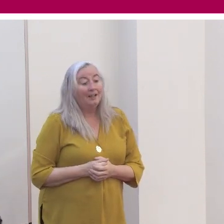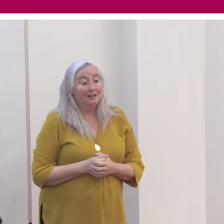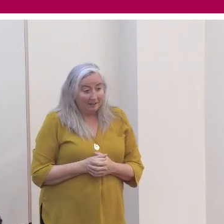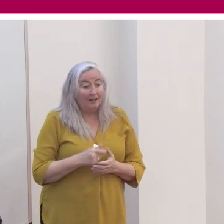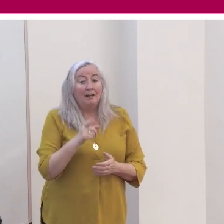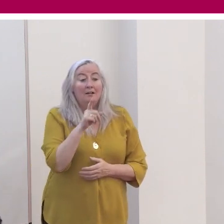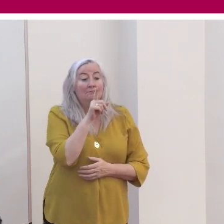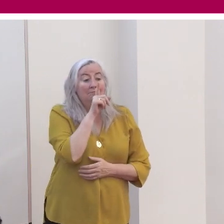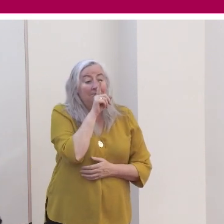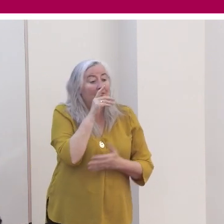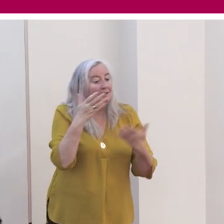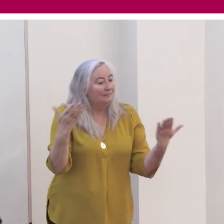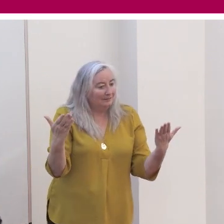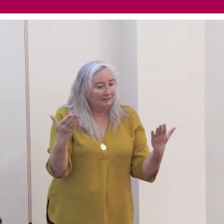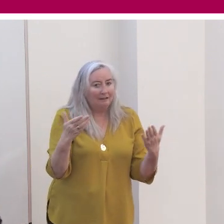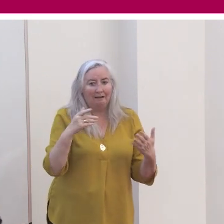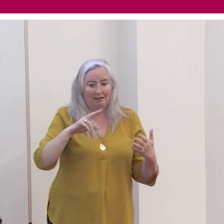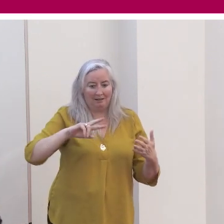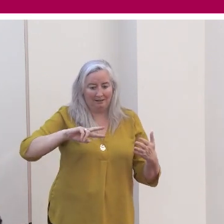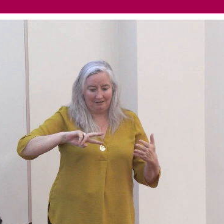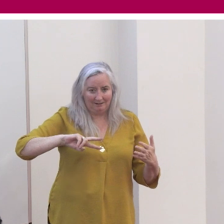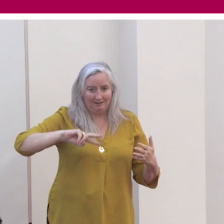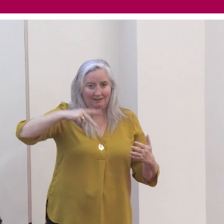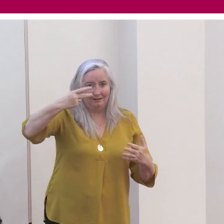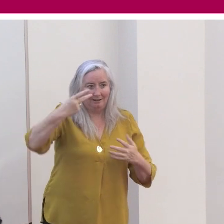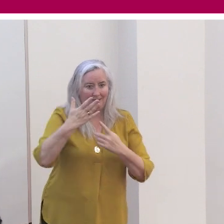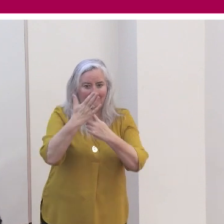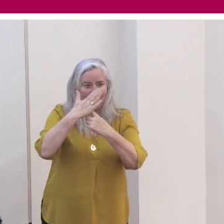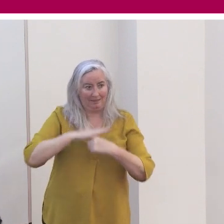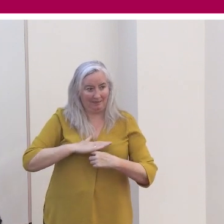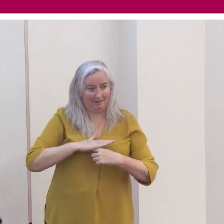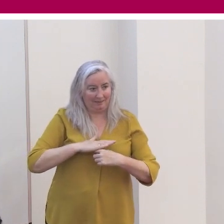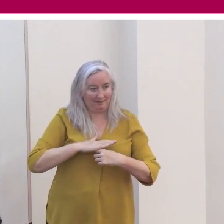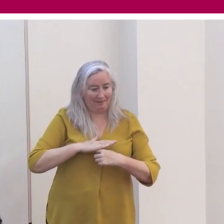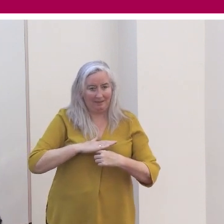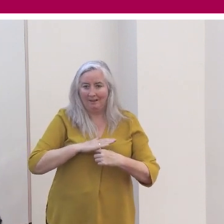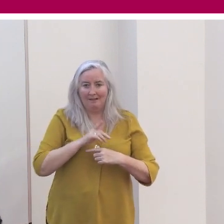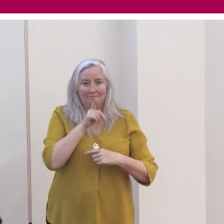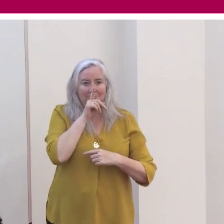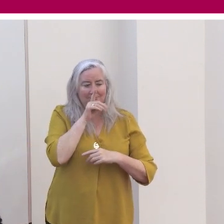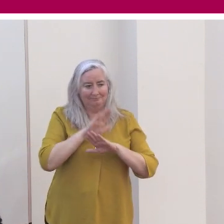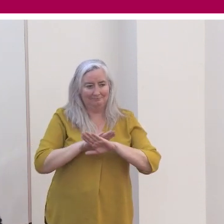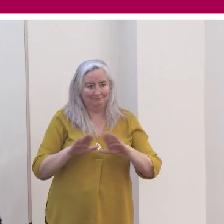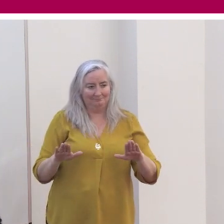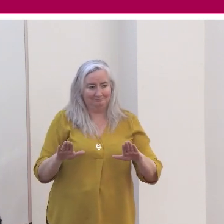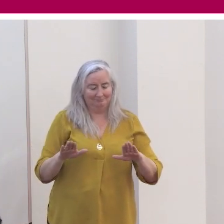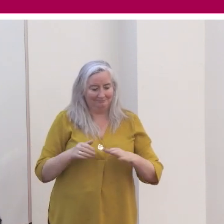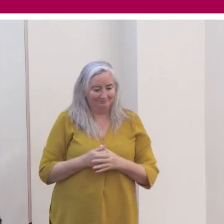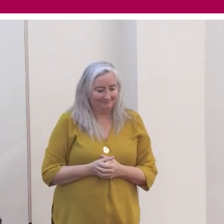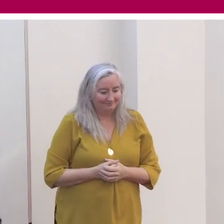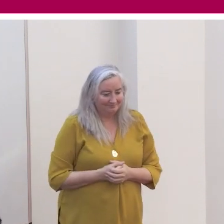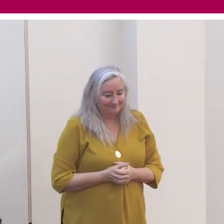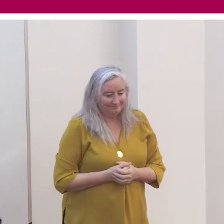their peers about what sexual education means and what's happening to their bodies and what's happening outside in